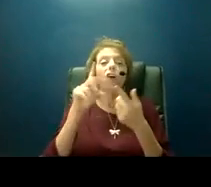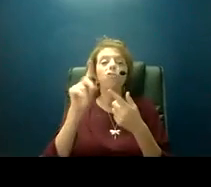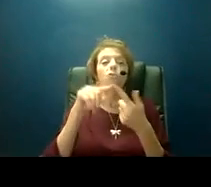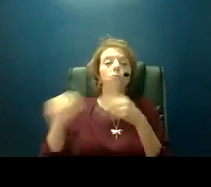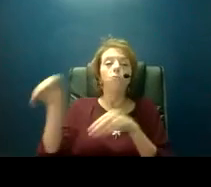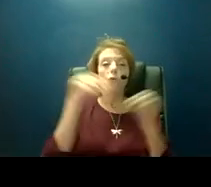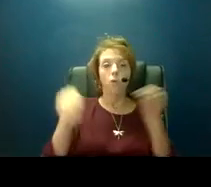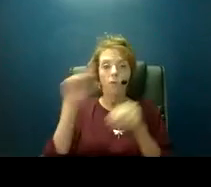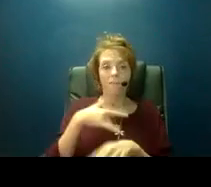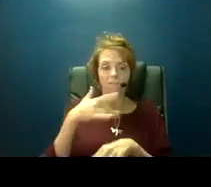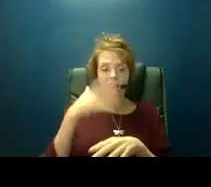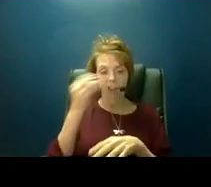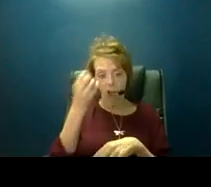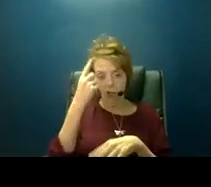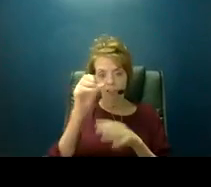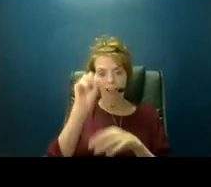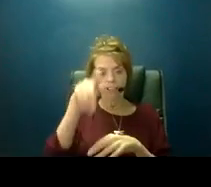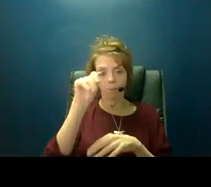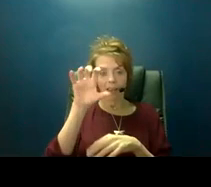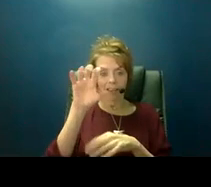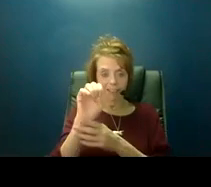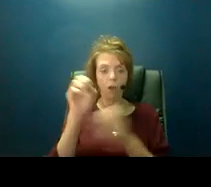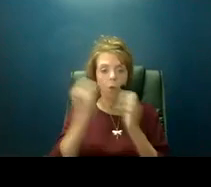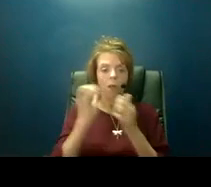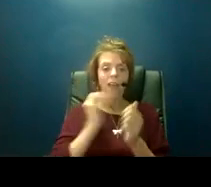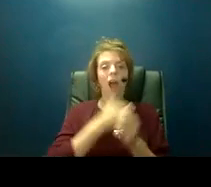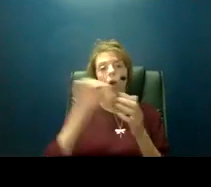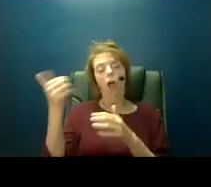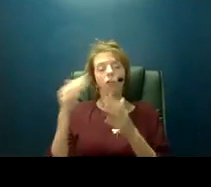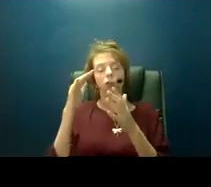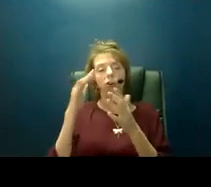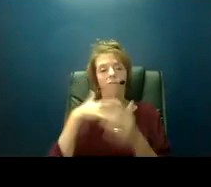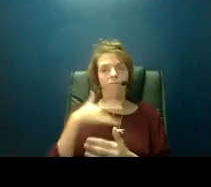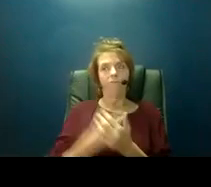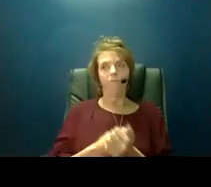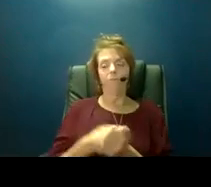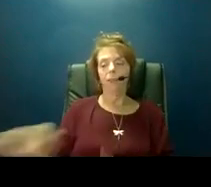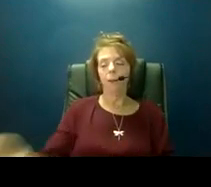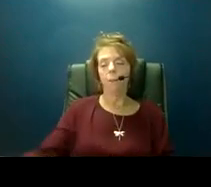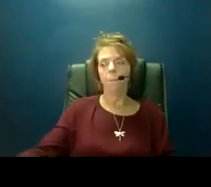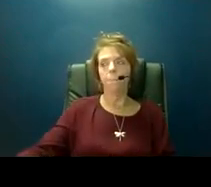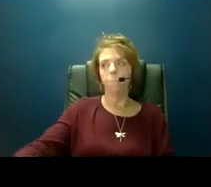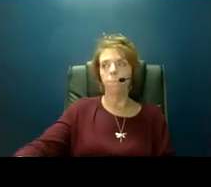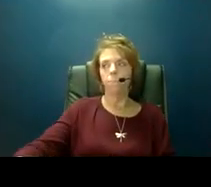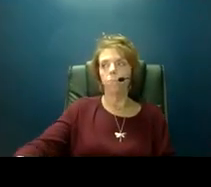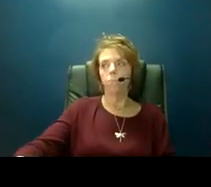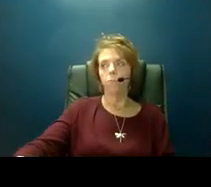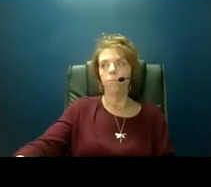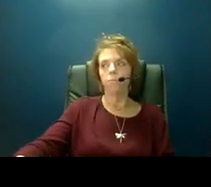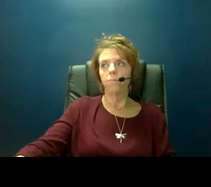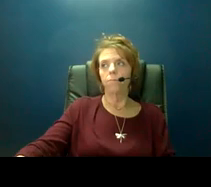feel and understand space with our other senses? And that's what artists are trained to